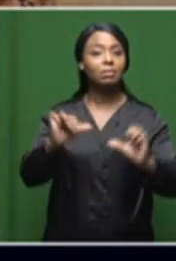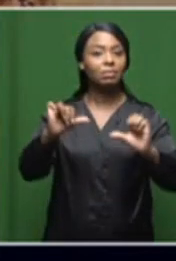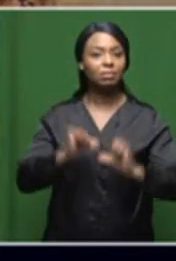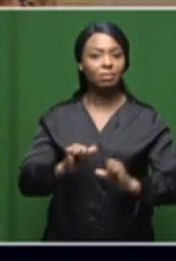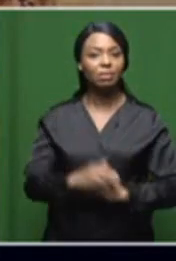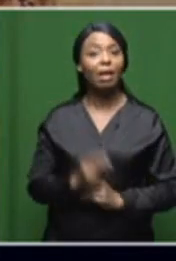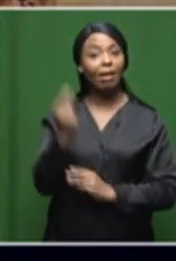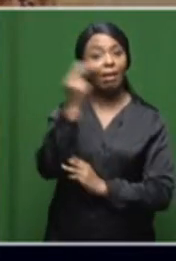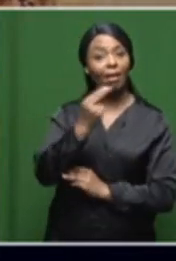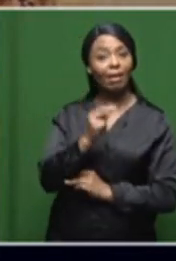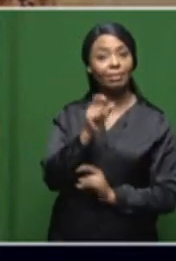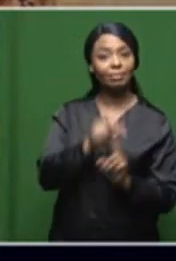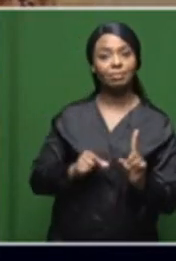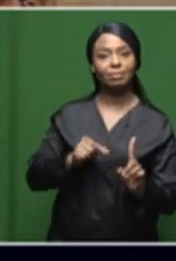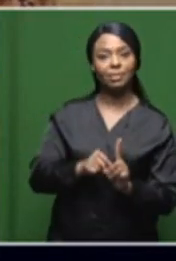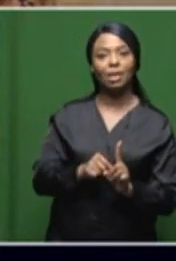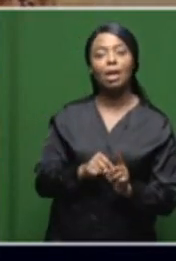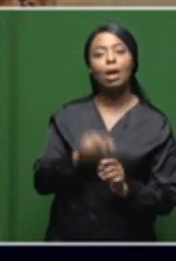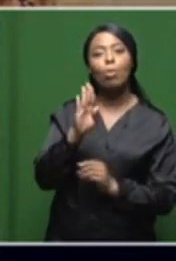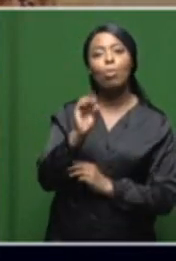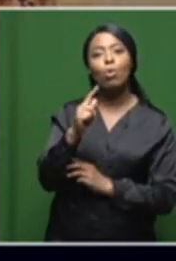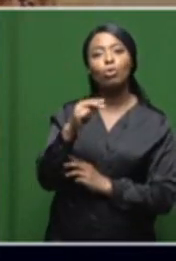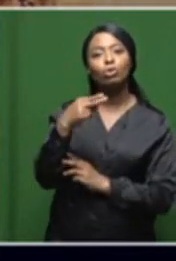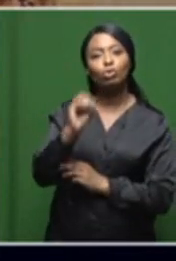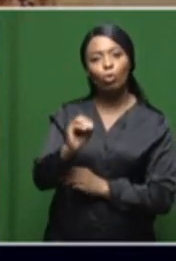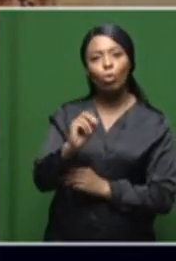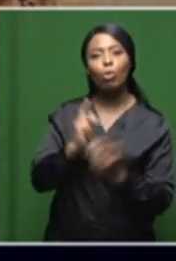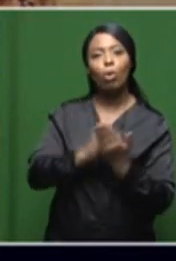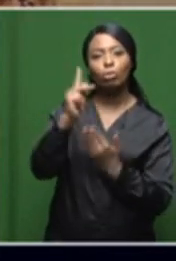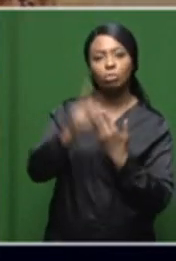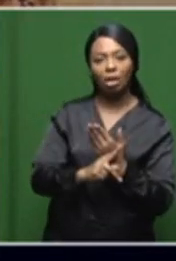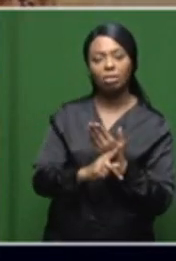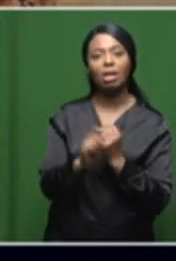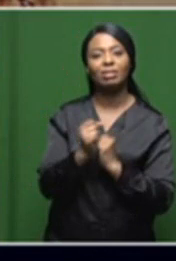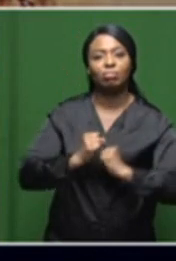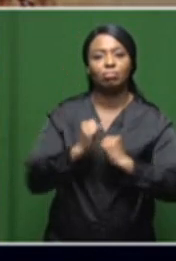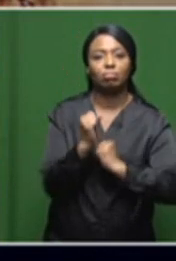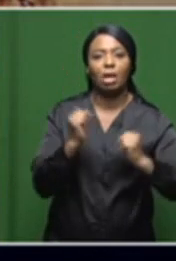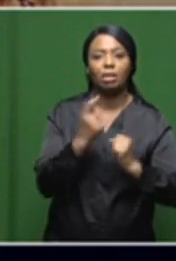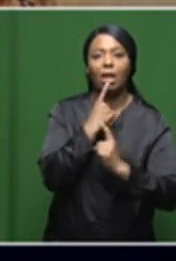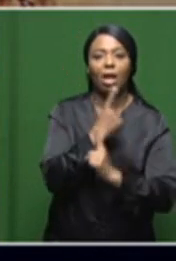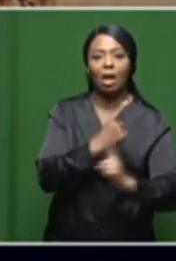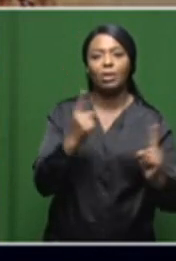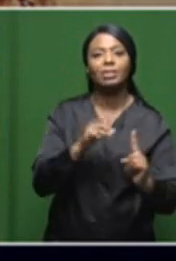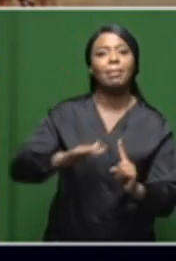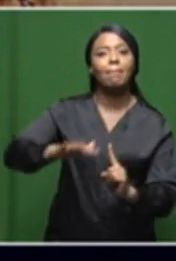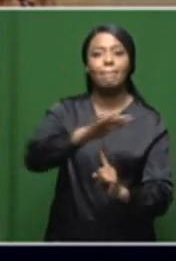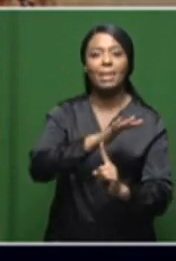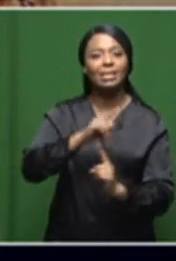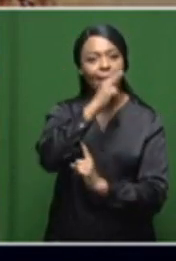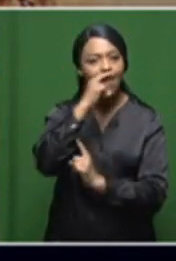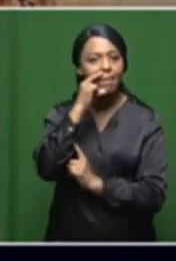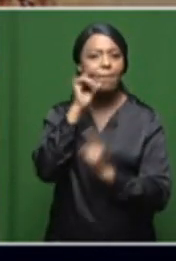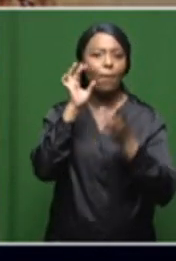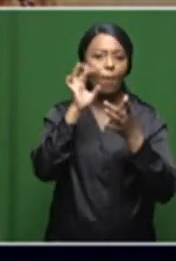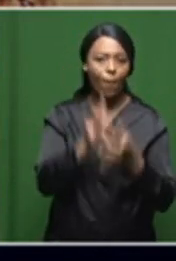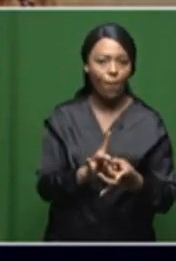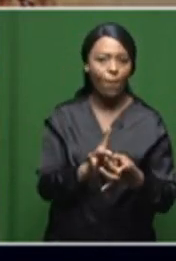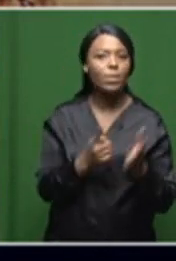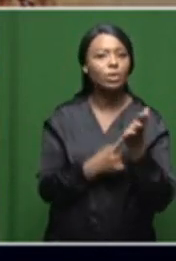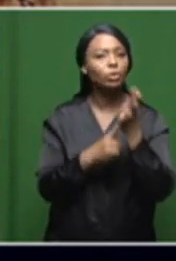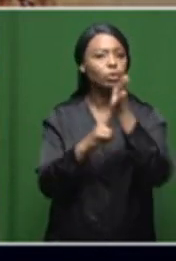Art curator Botho Project Space announced its latest offering, A Place Called Home, showcasing the works